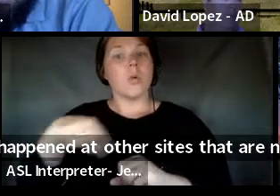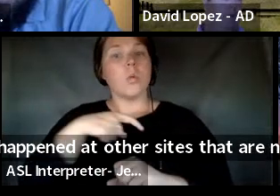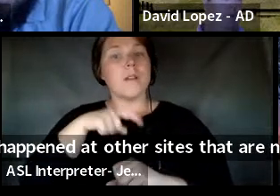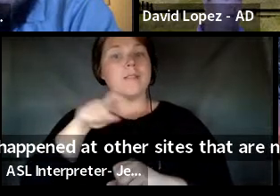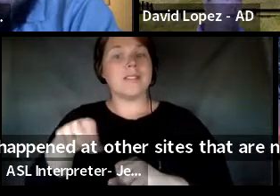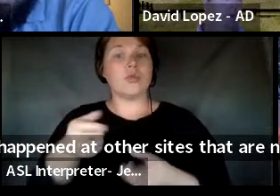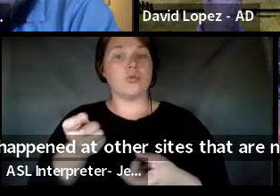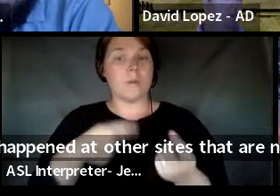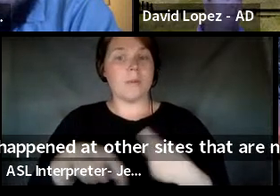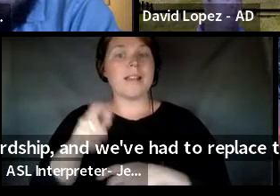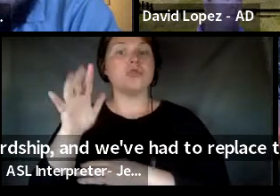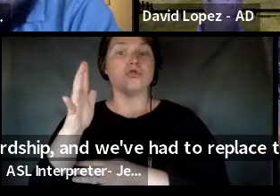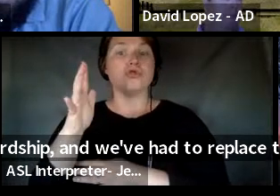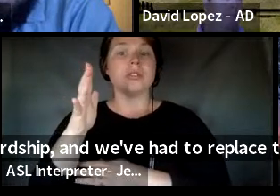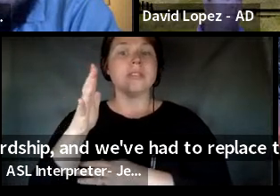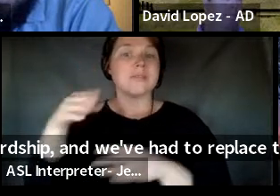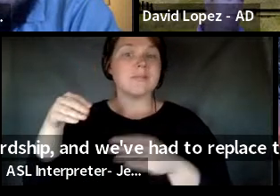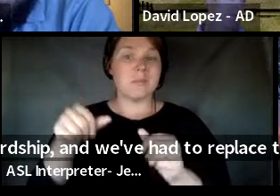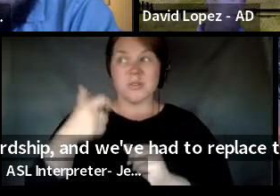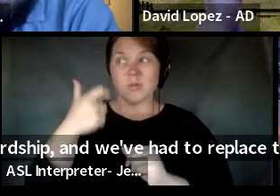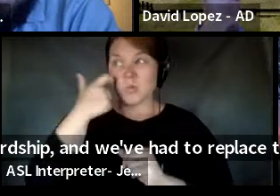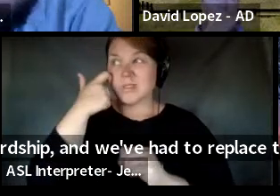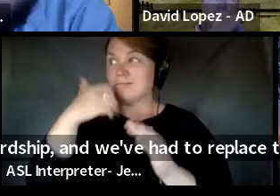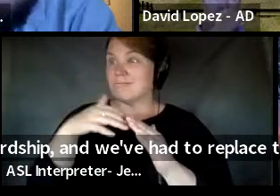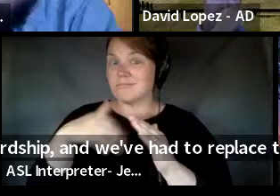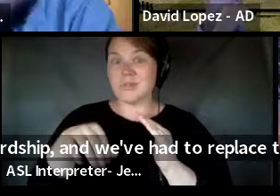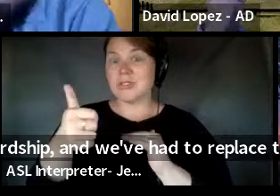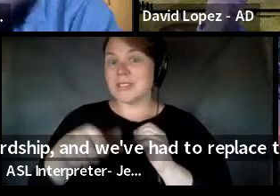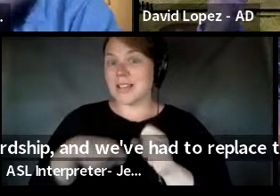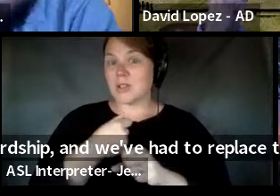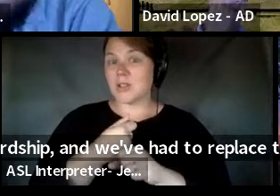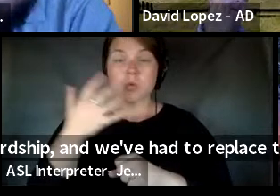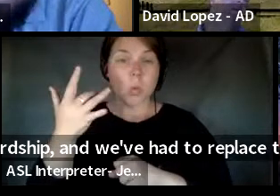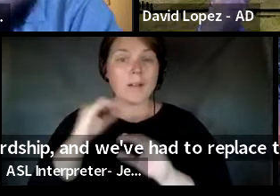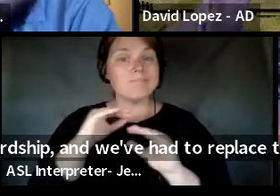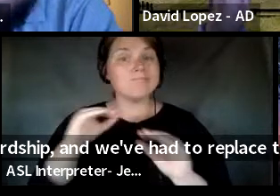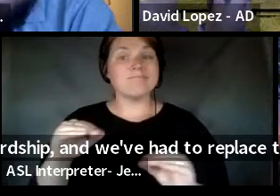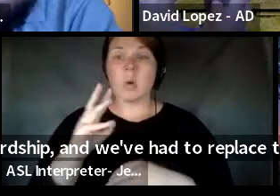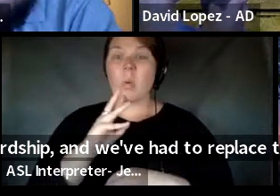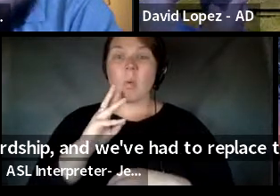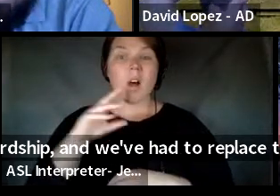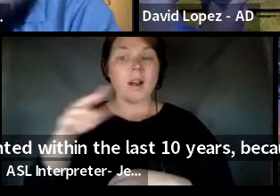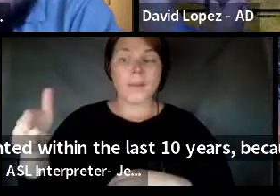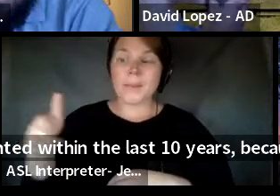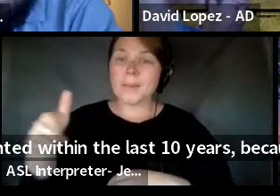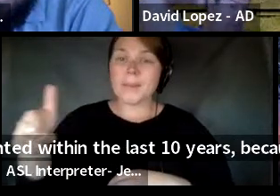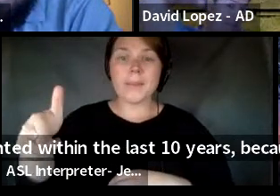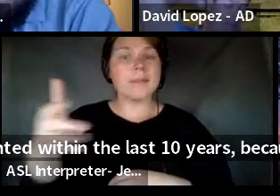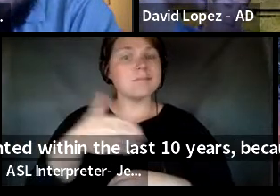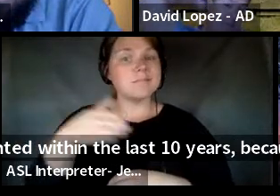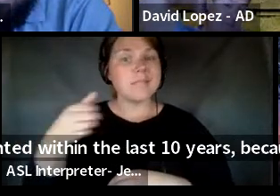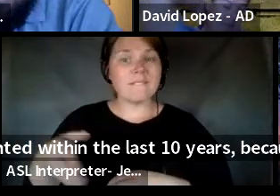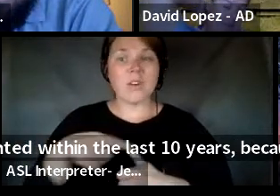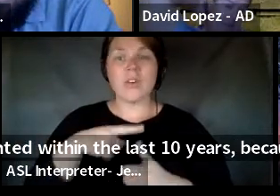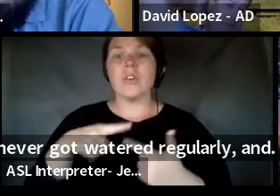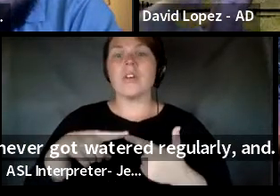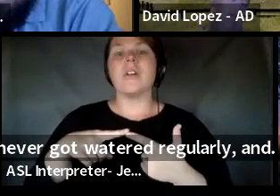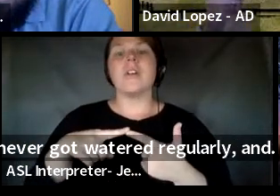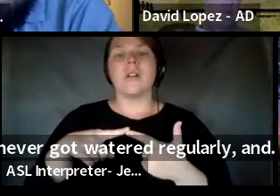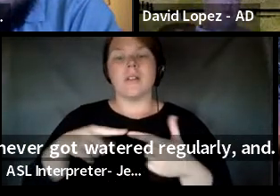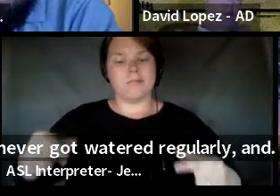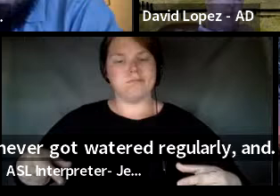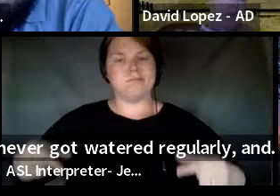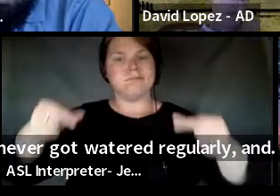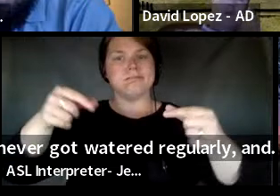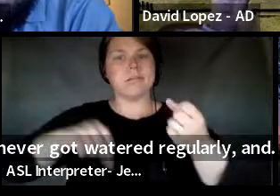that were planted within the last 10 years because they never got watered regularly. And the stakes stayed on